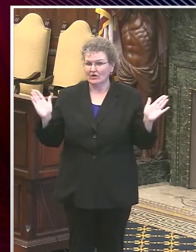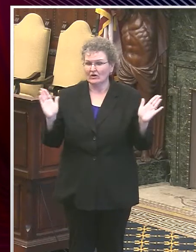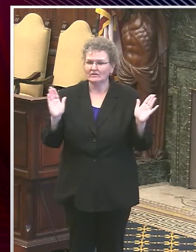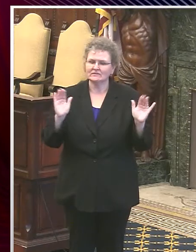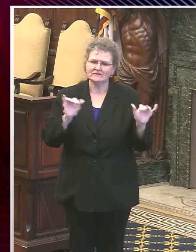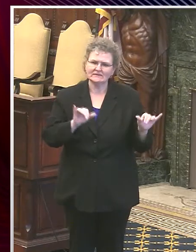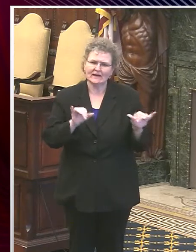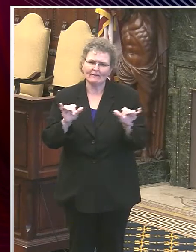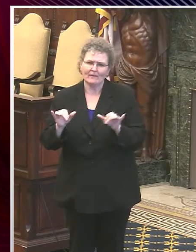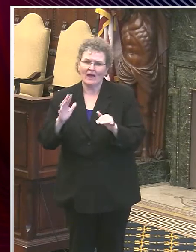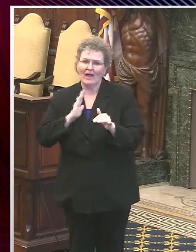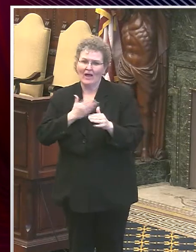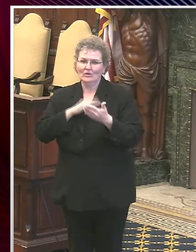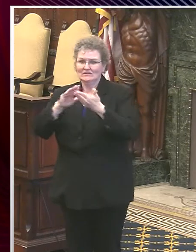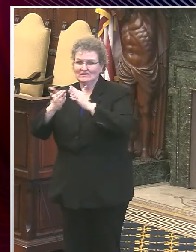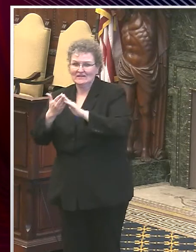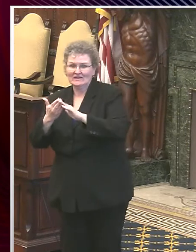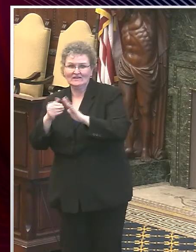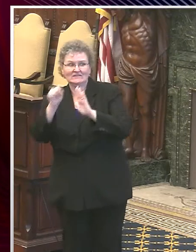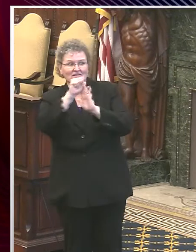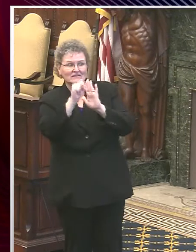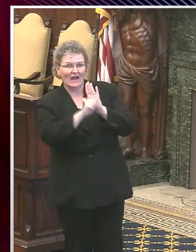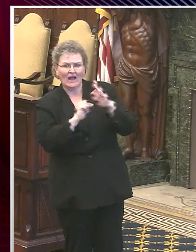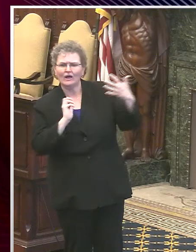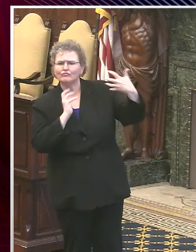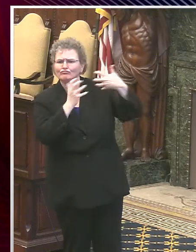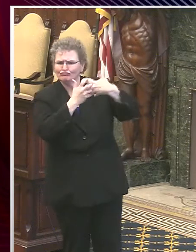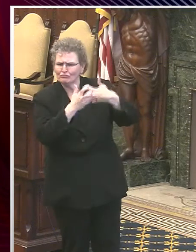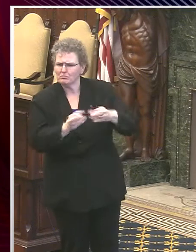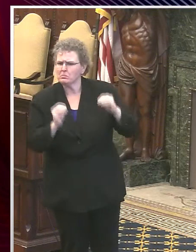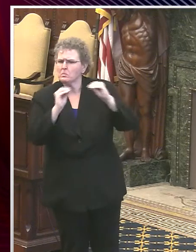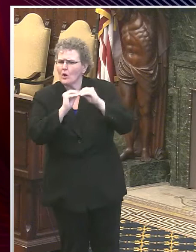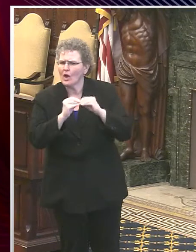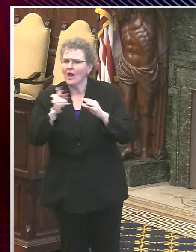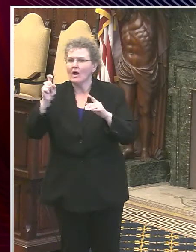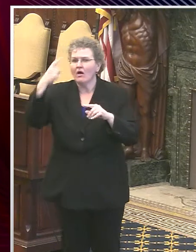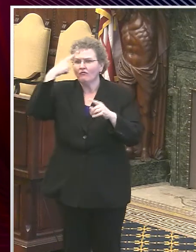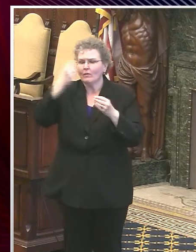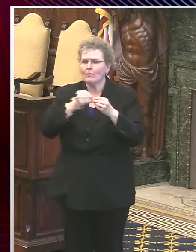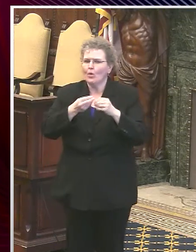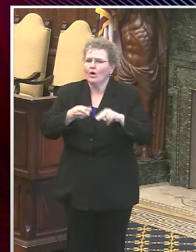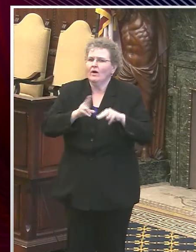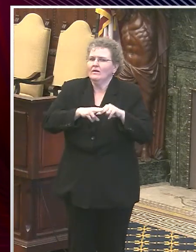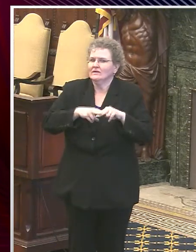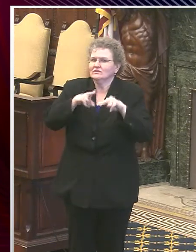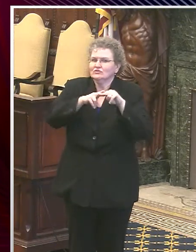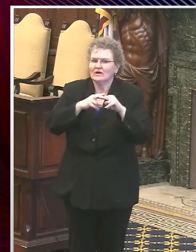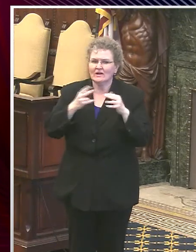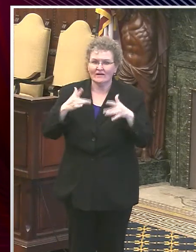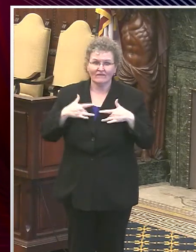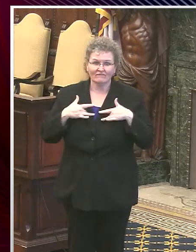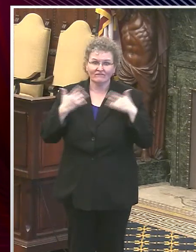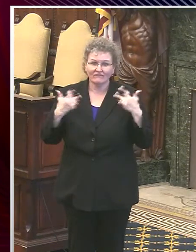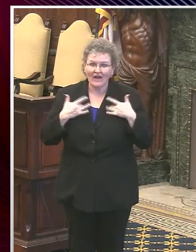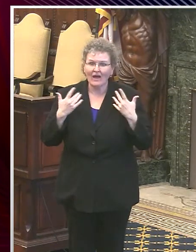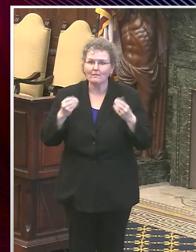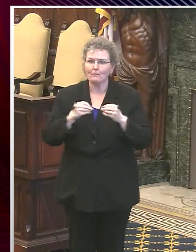Pennsylvania. Yesterday, the governor allowed an increased capacity at events, particularly large